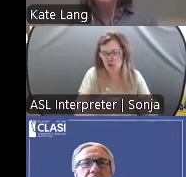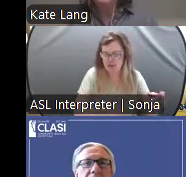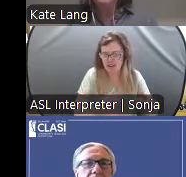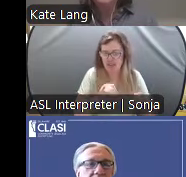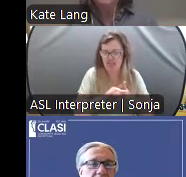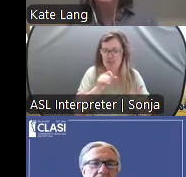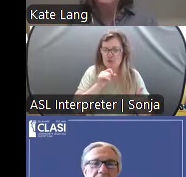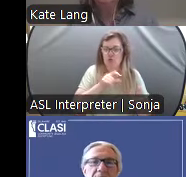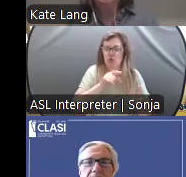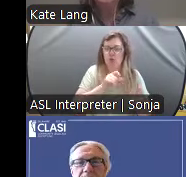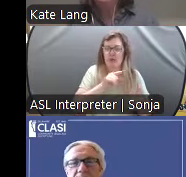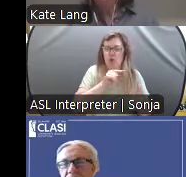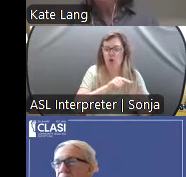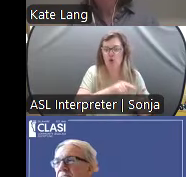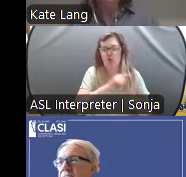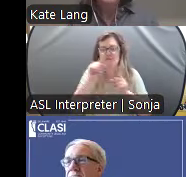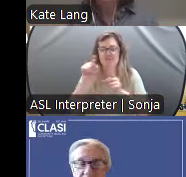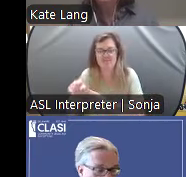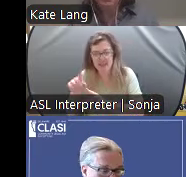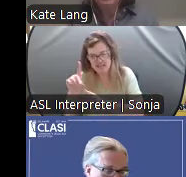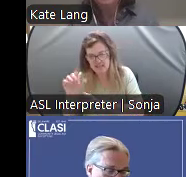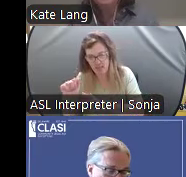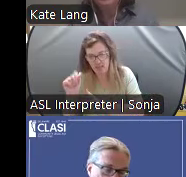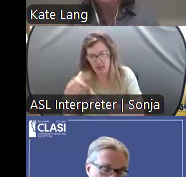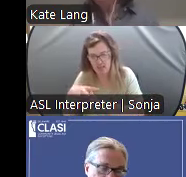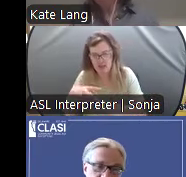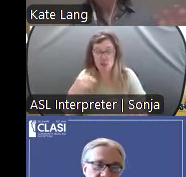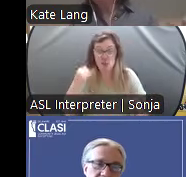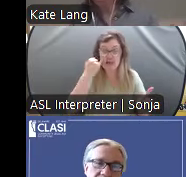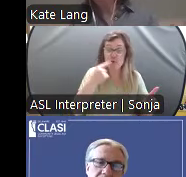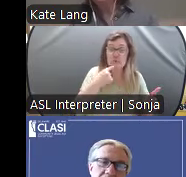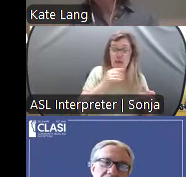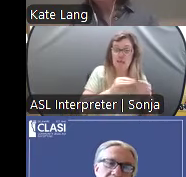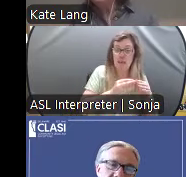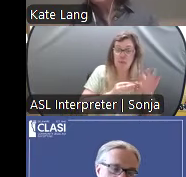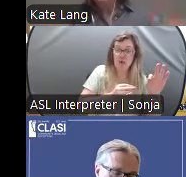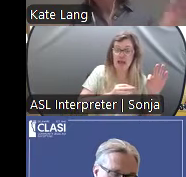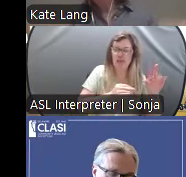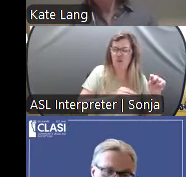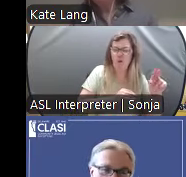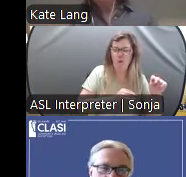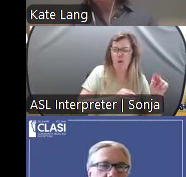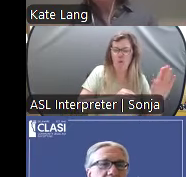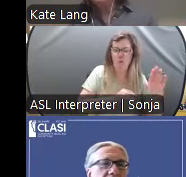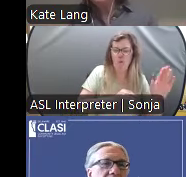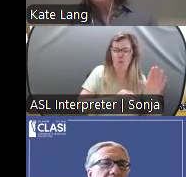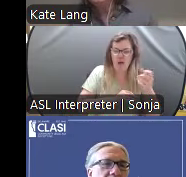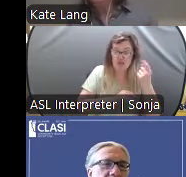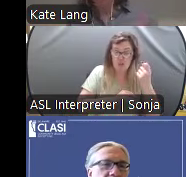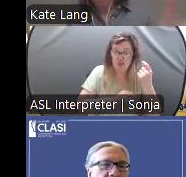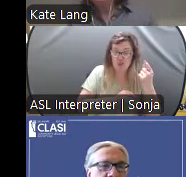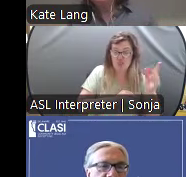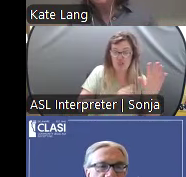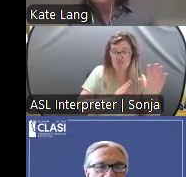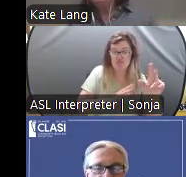a disability application. But if you answer no to this question, or if you read this question and you don't understand what it